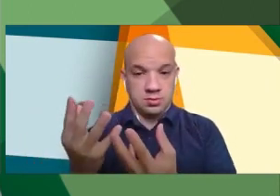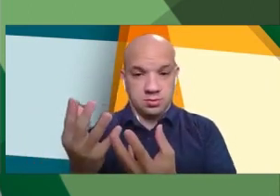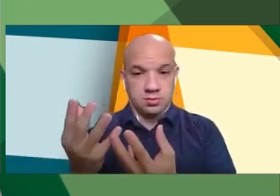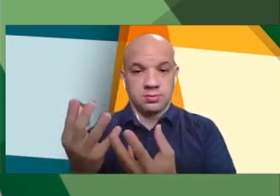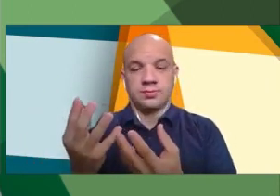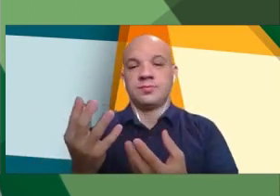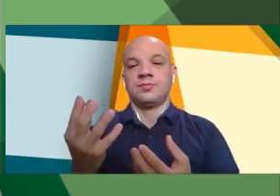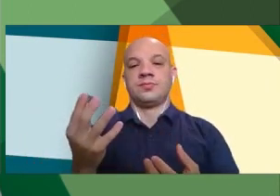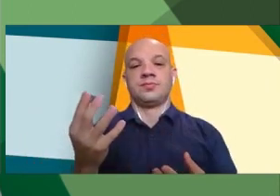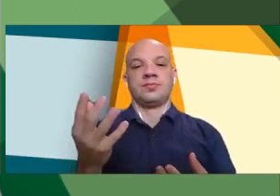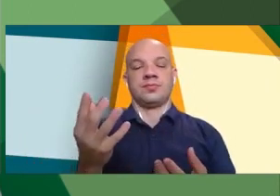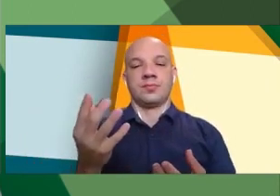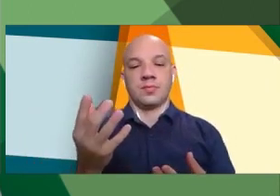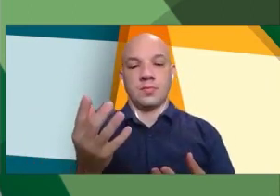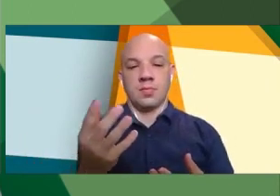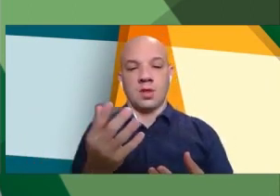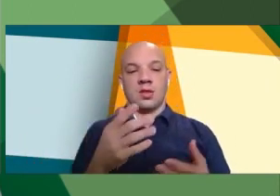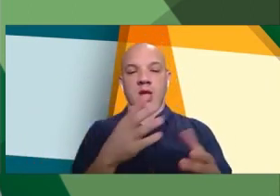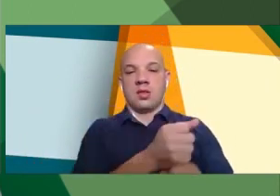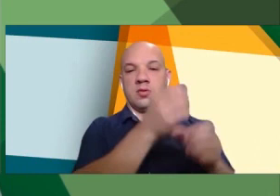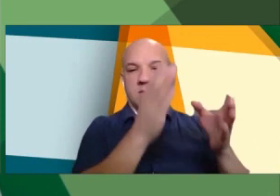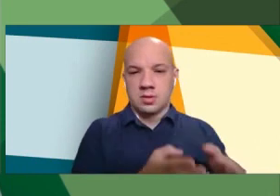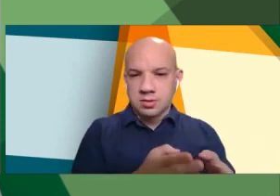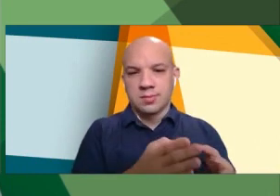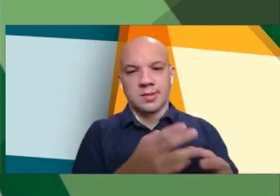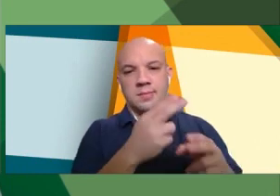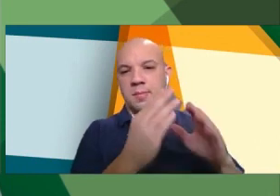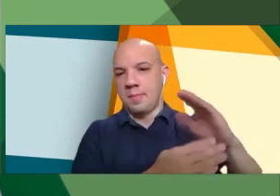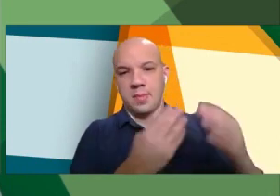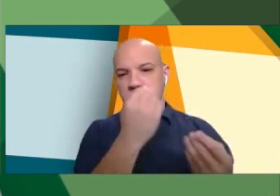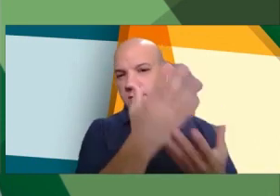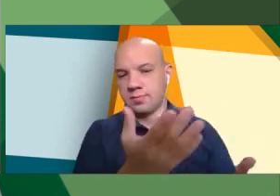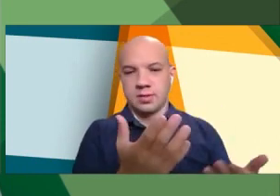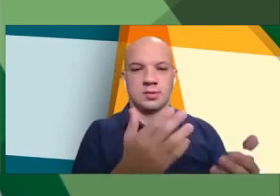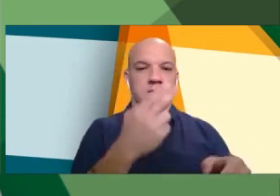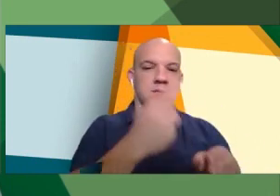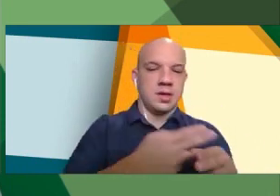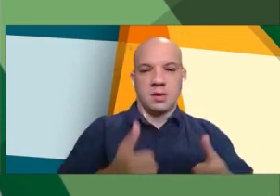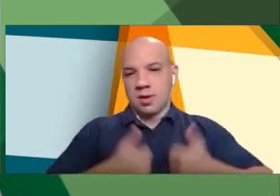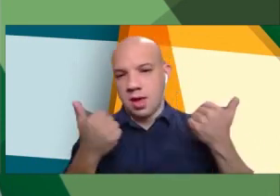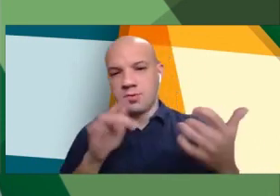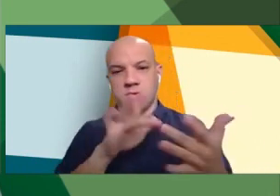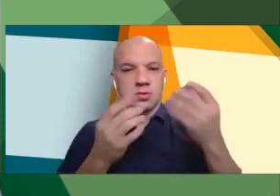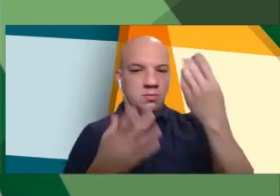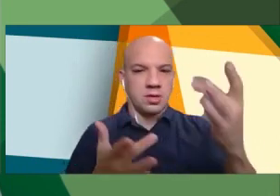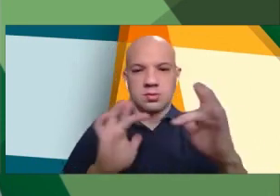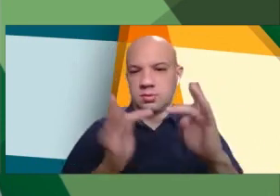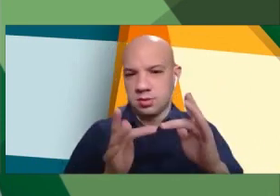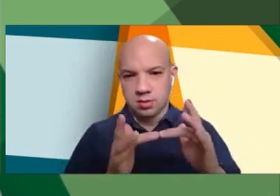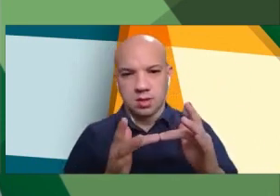the recipient basic information such as name, address, contact information, website. It should have